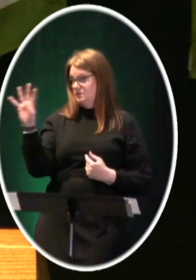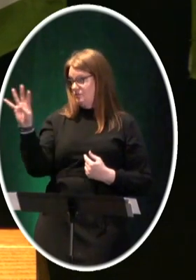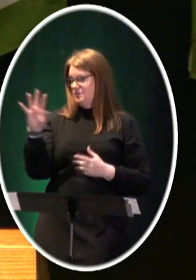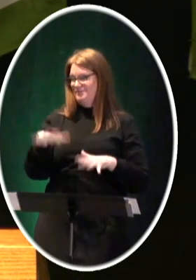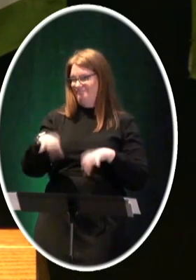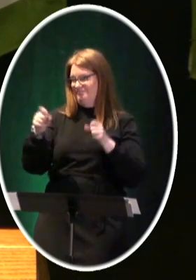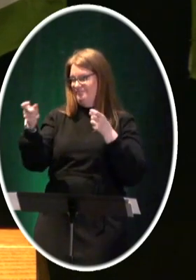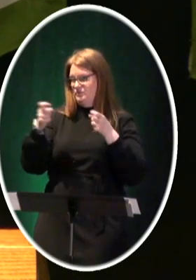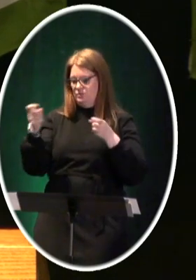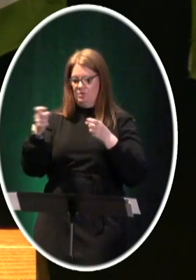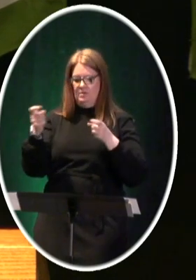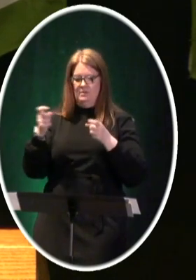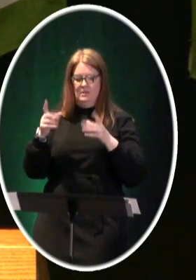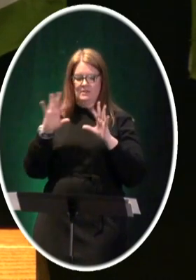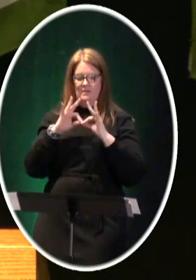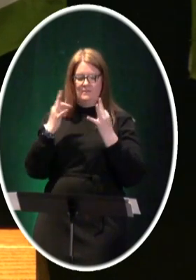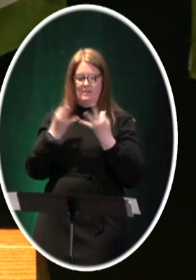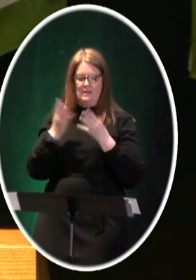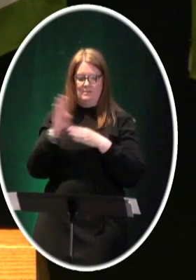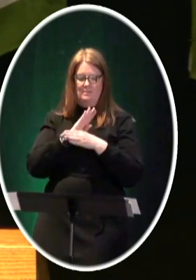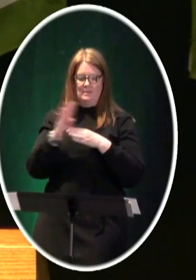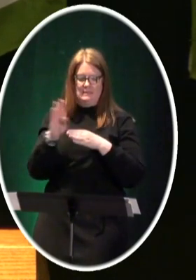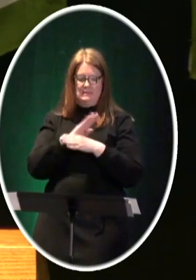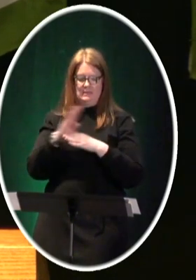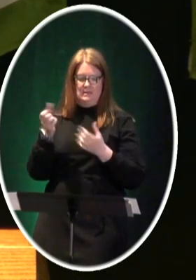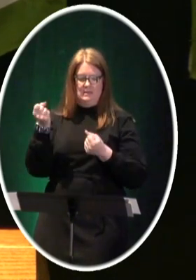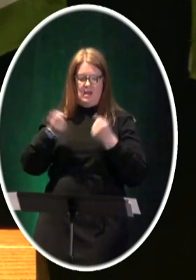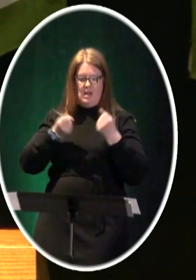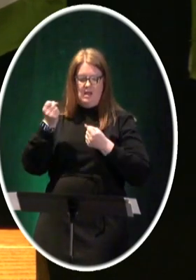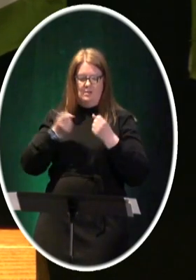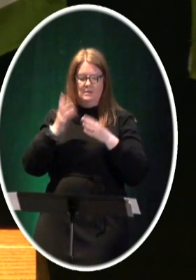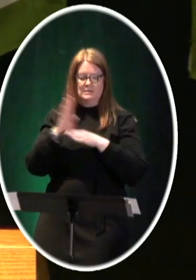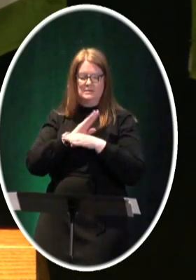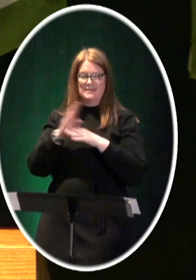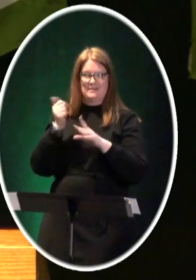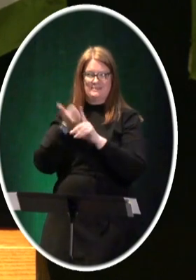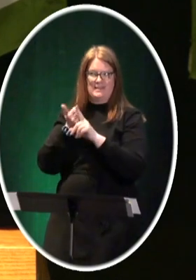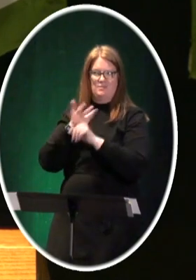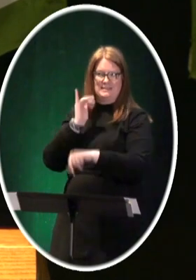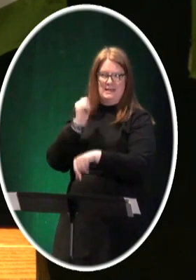business, running the auto business founded by his grandfather.